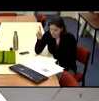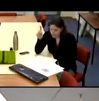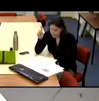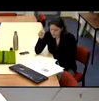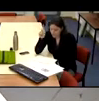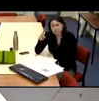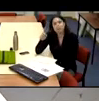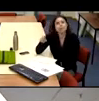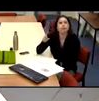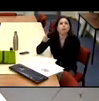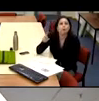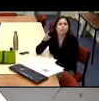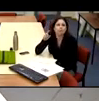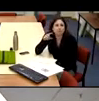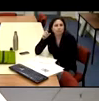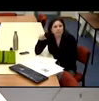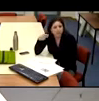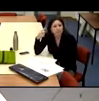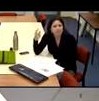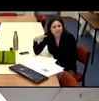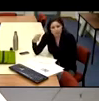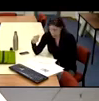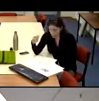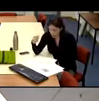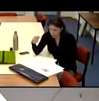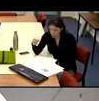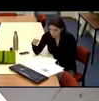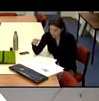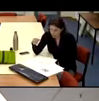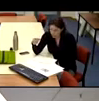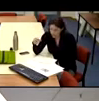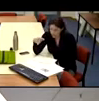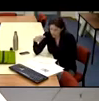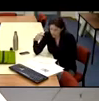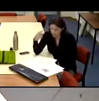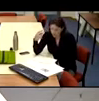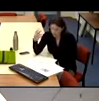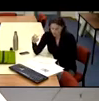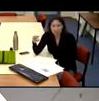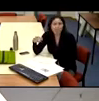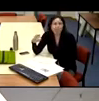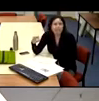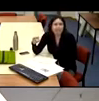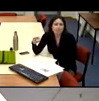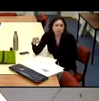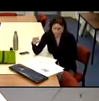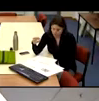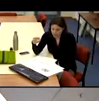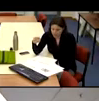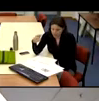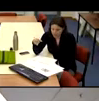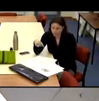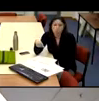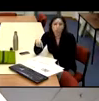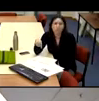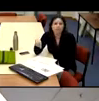know, how do people from refugee backgrounds think of that word refugee, and in what ways were they trying to contest, negotiate,